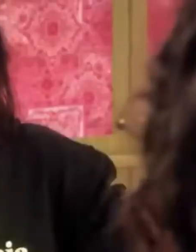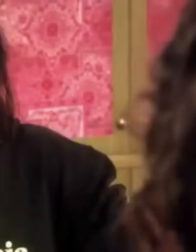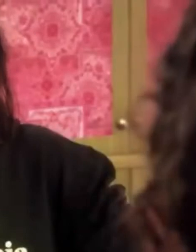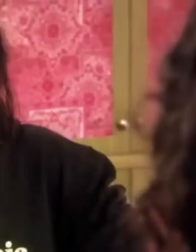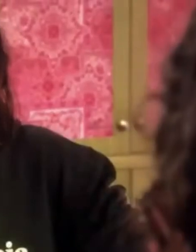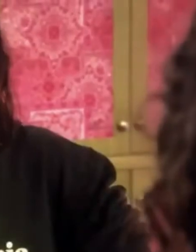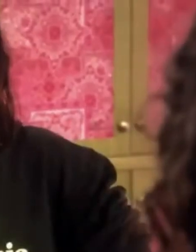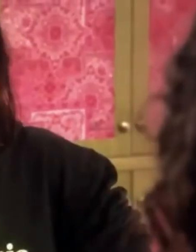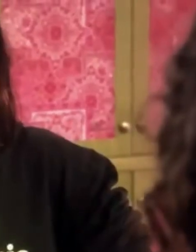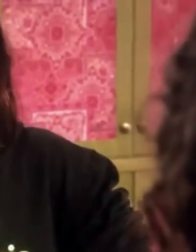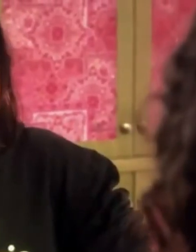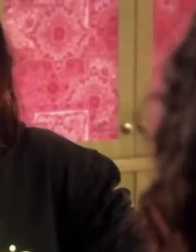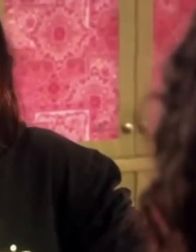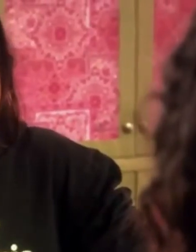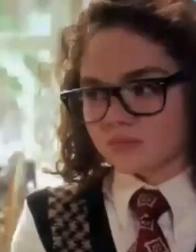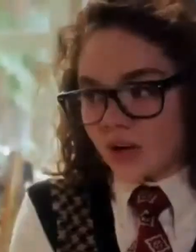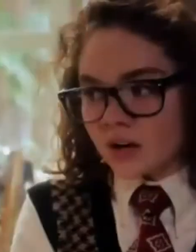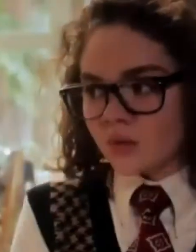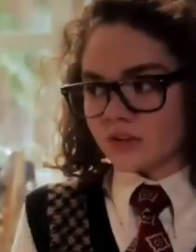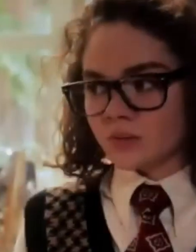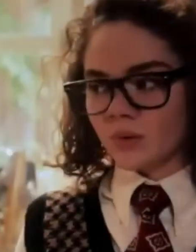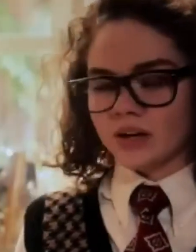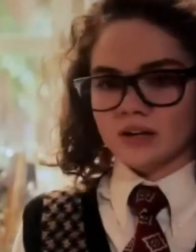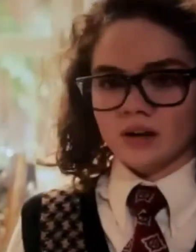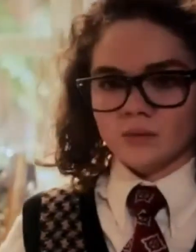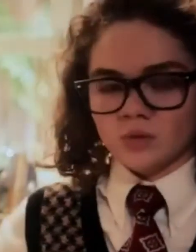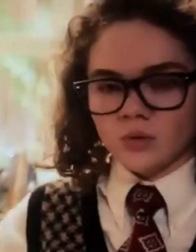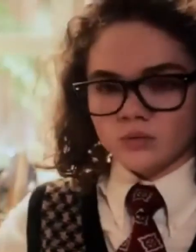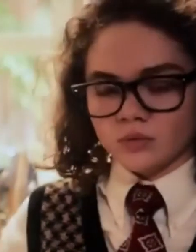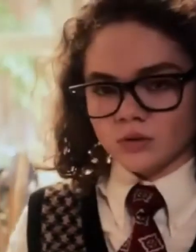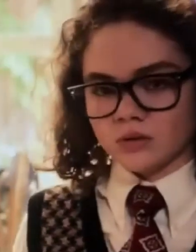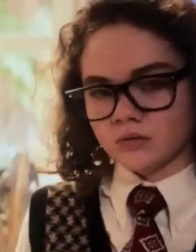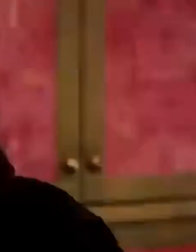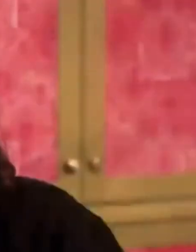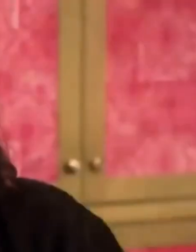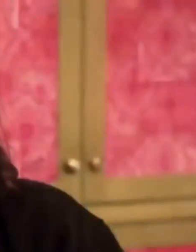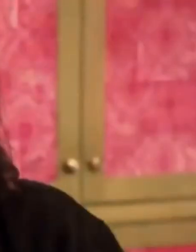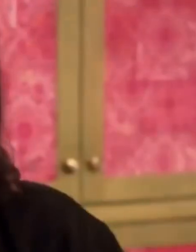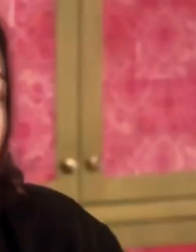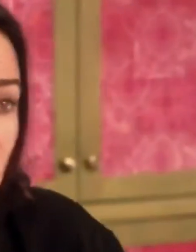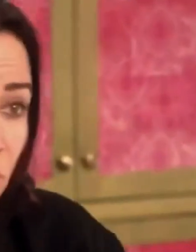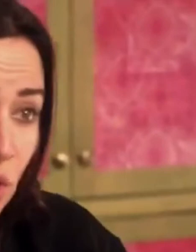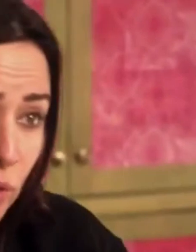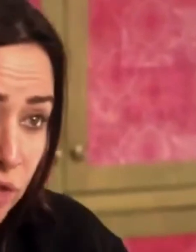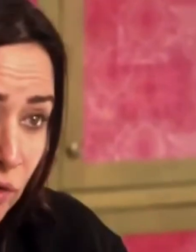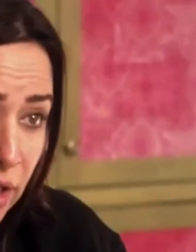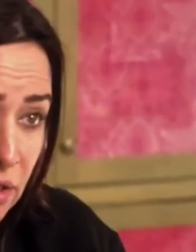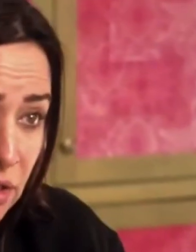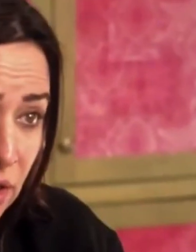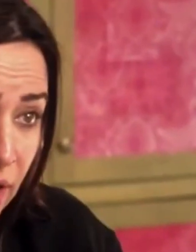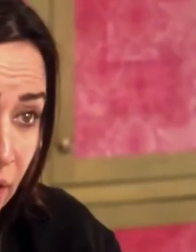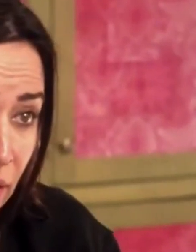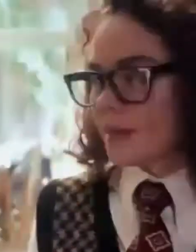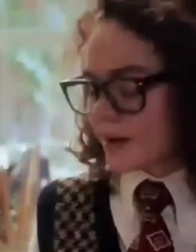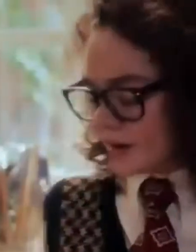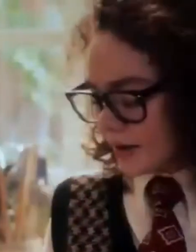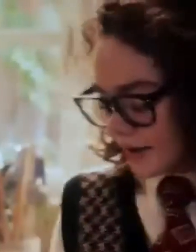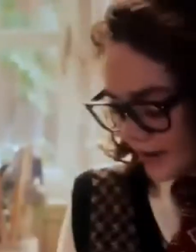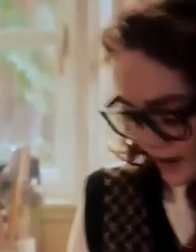You never even had a bat mitzvah. I know, that's the point. Now I'm too old for one. And you're too Jewish for a